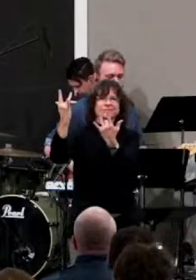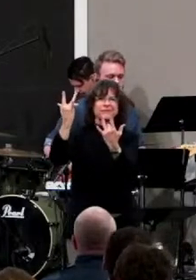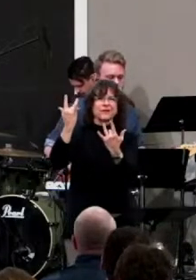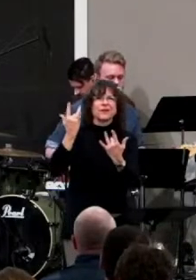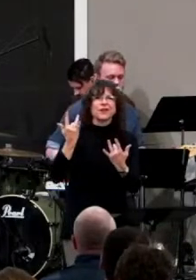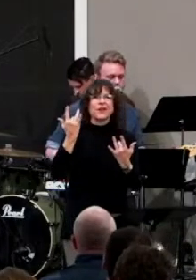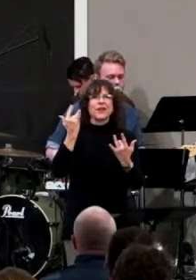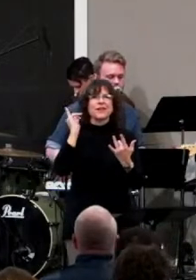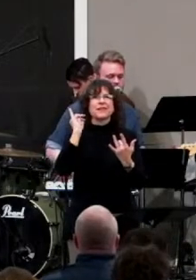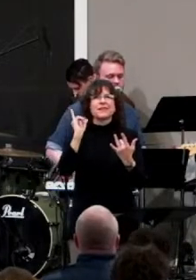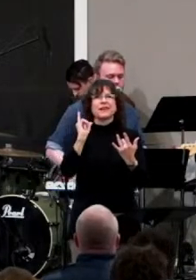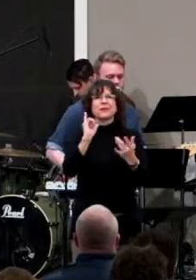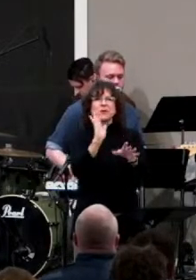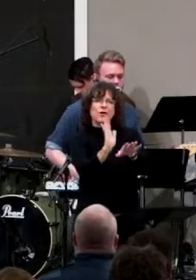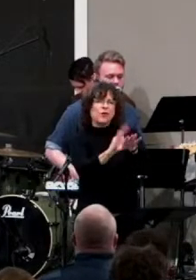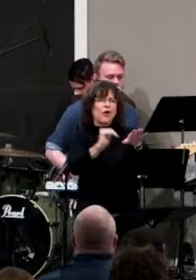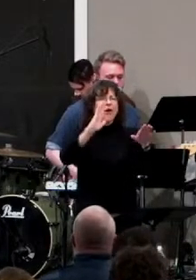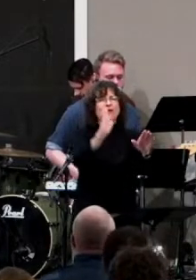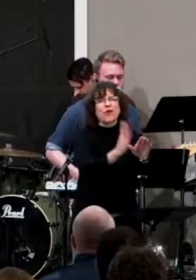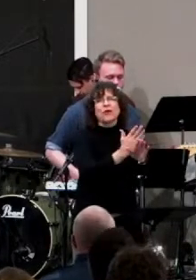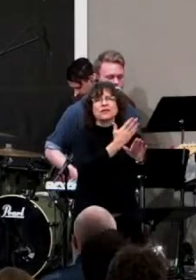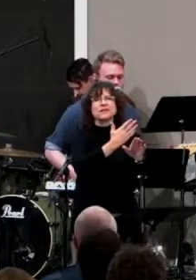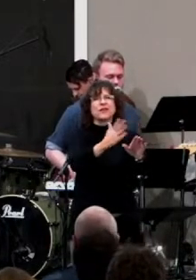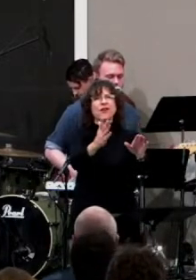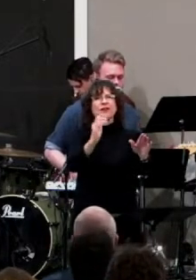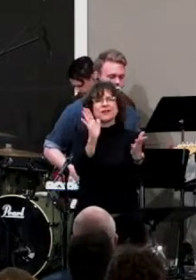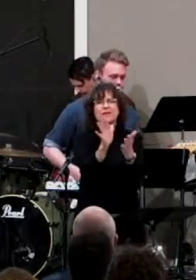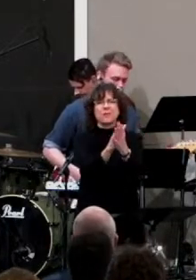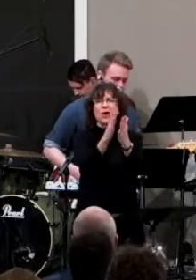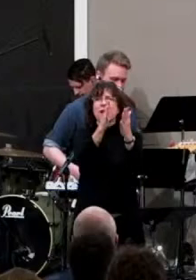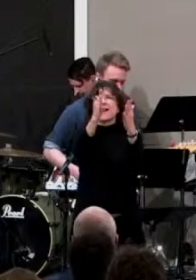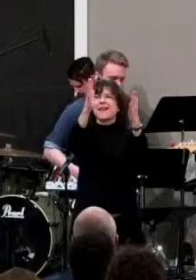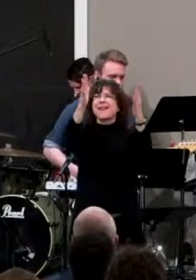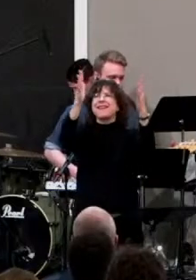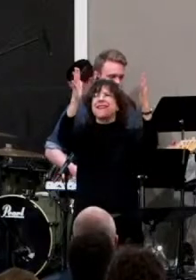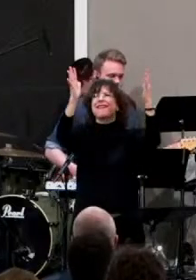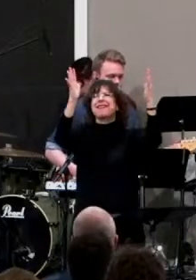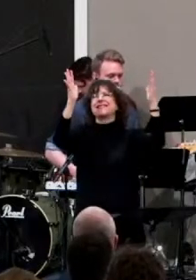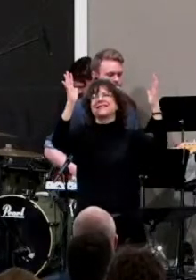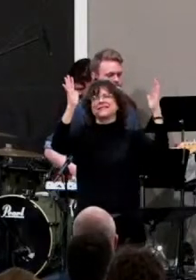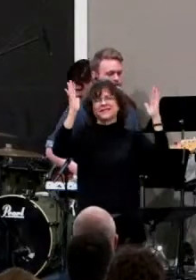Call for songs of loudest praise.